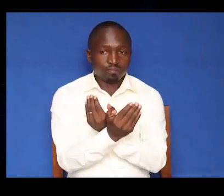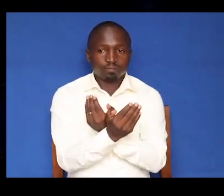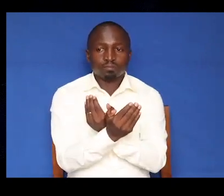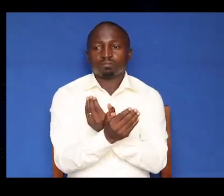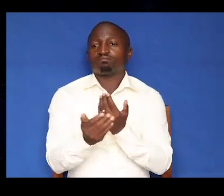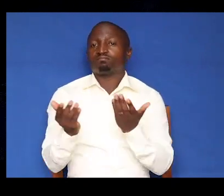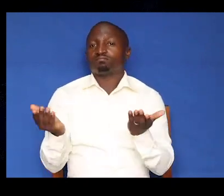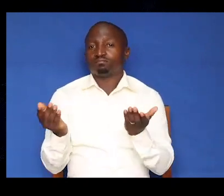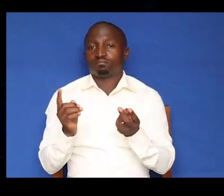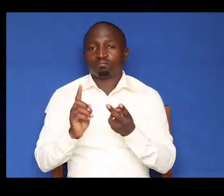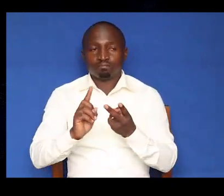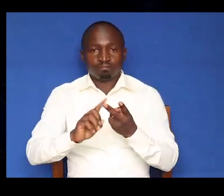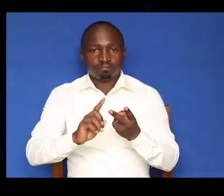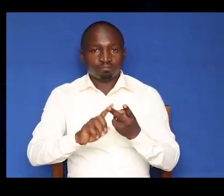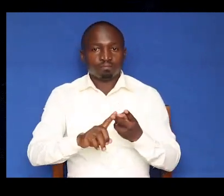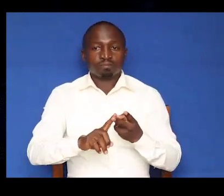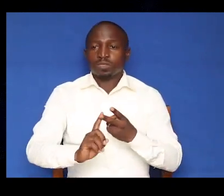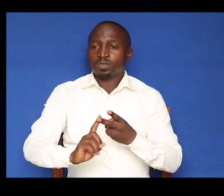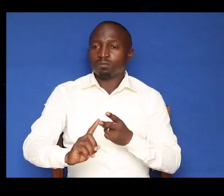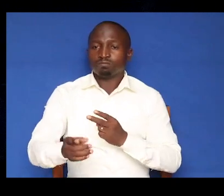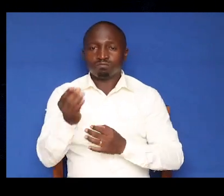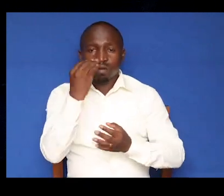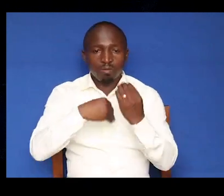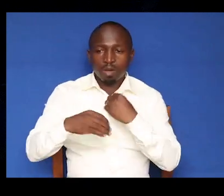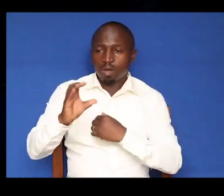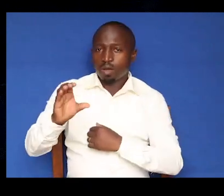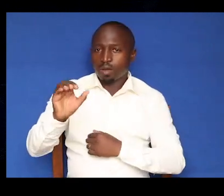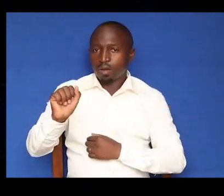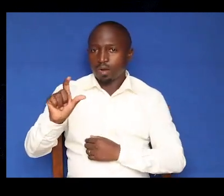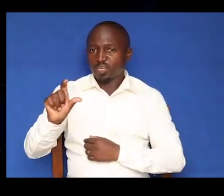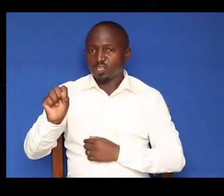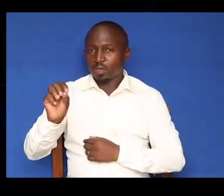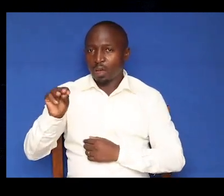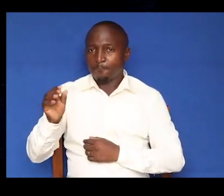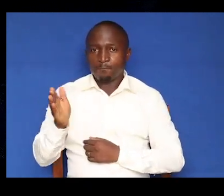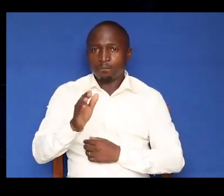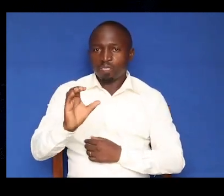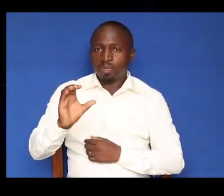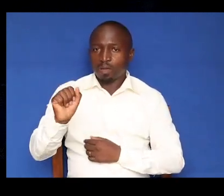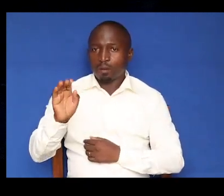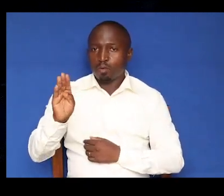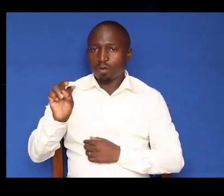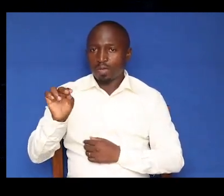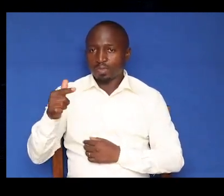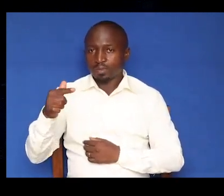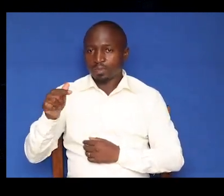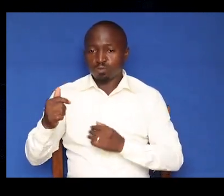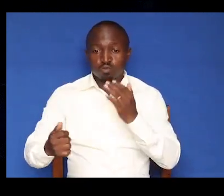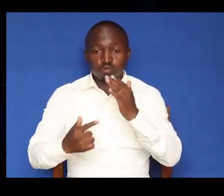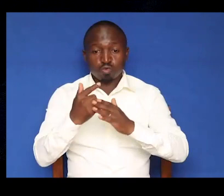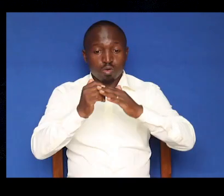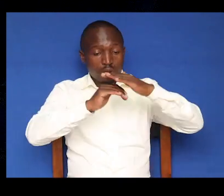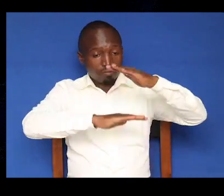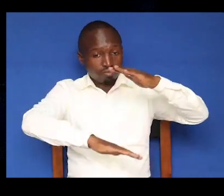develop protection by extracting calcium carbonate, limestone rocks from